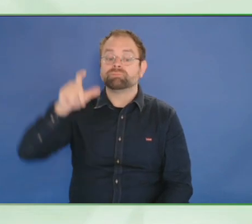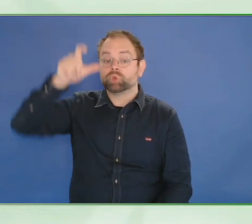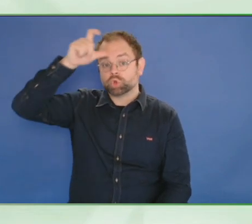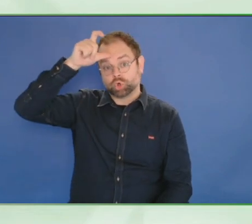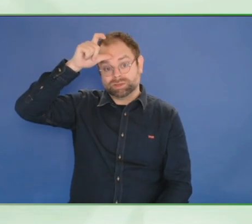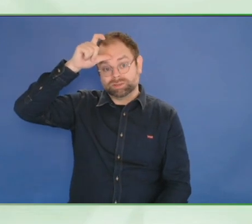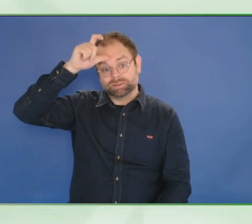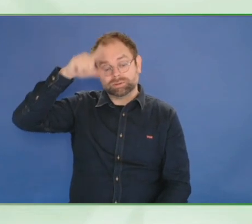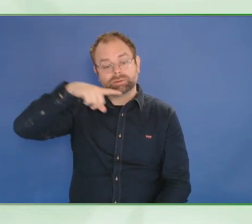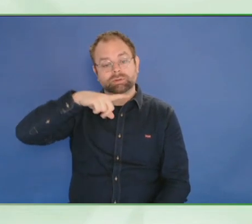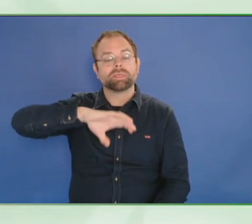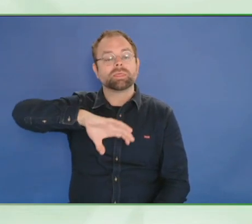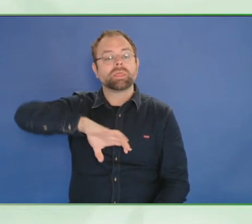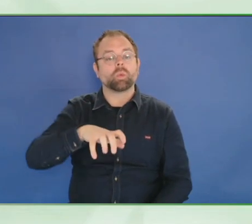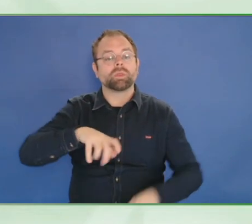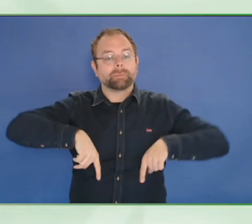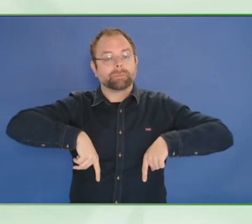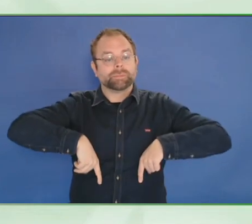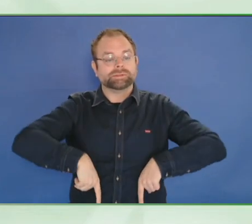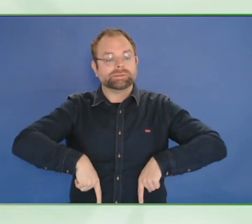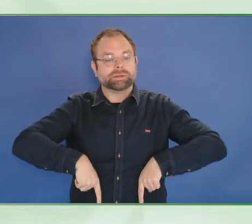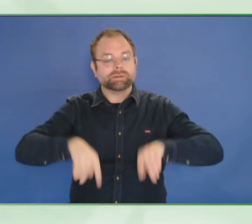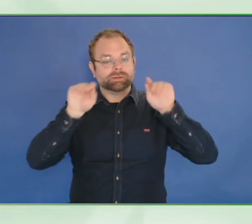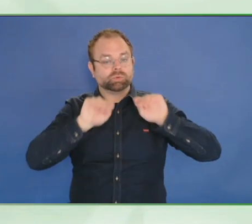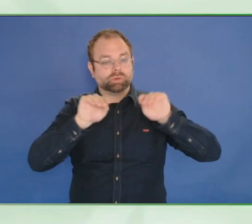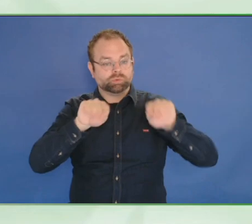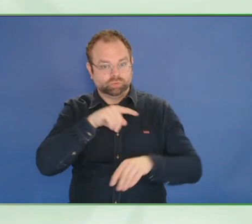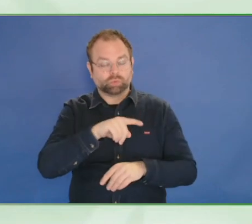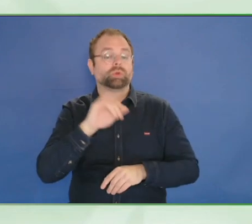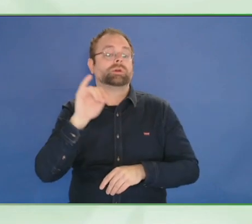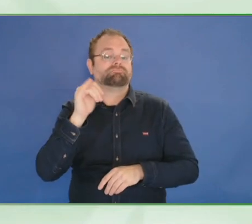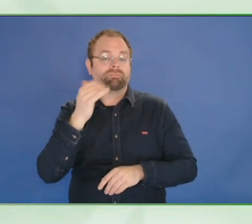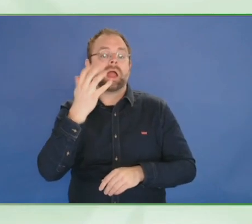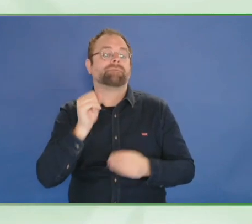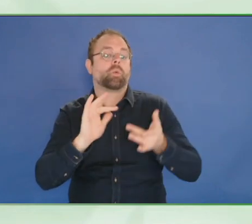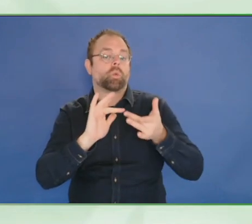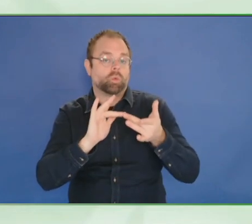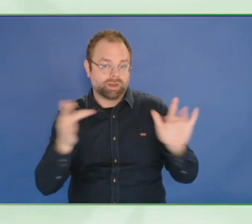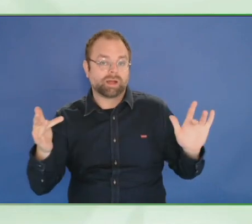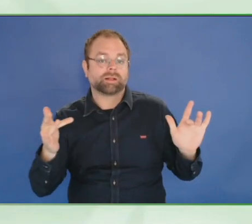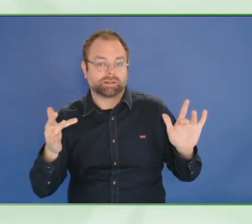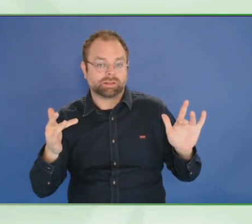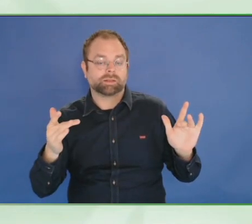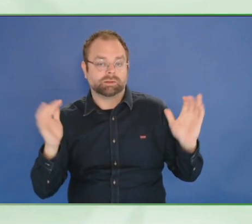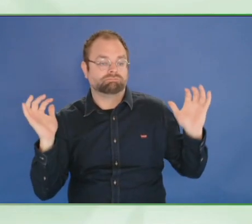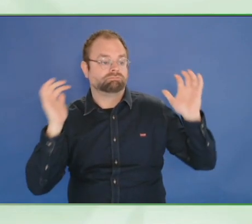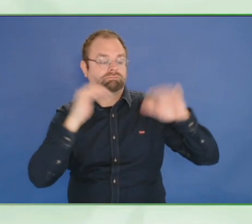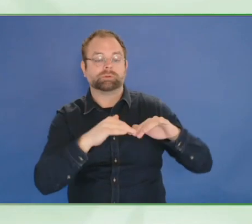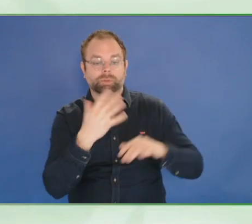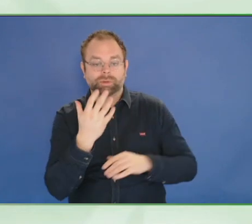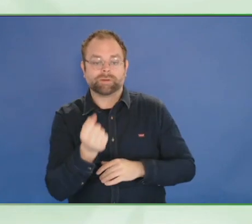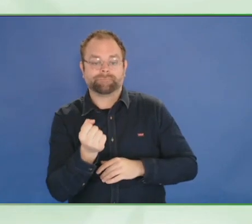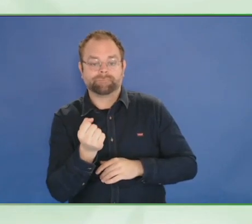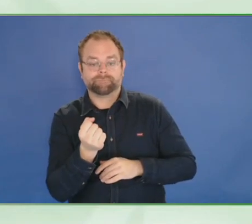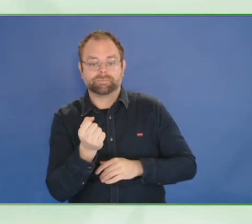platforms. Actually, they did exist, but as many countries, I believe, during COVID